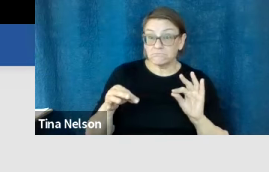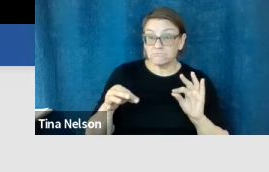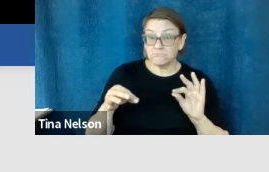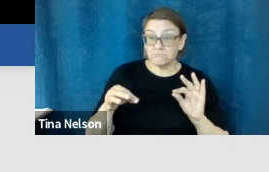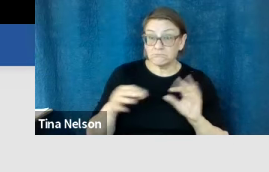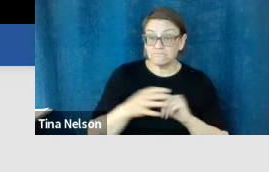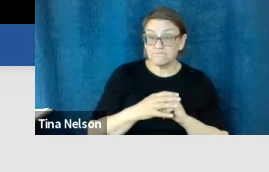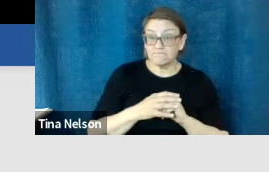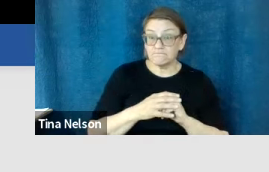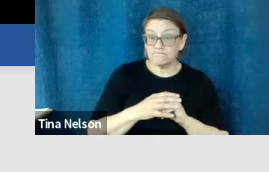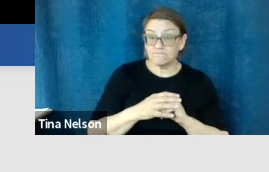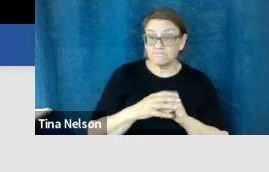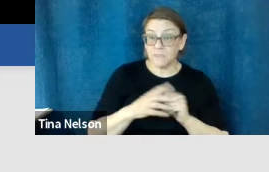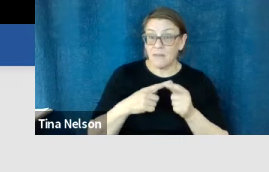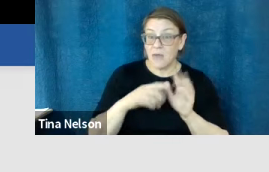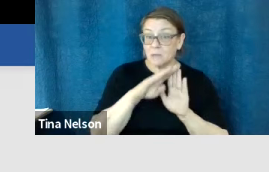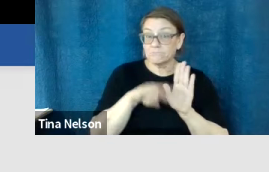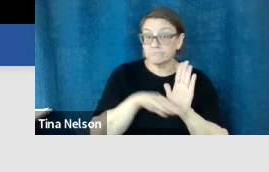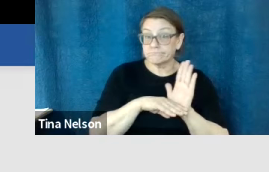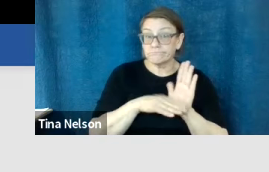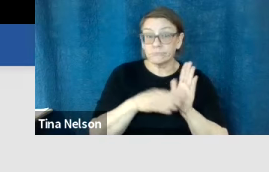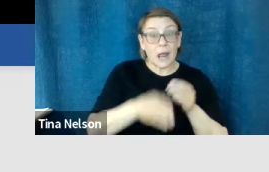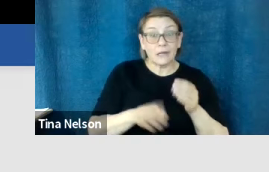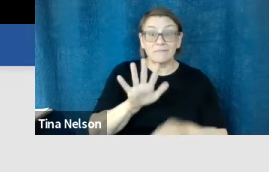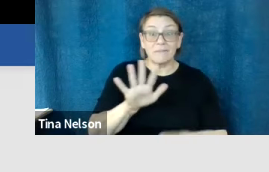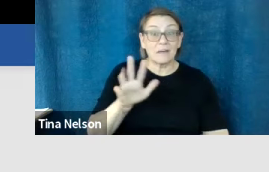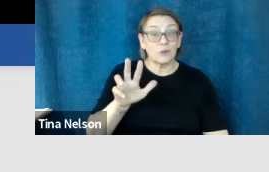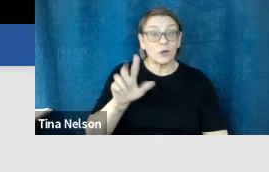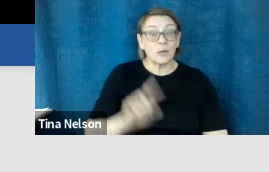And then we ended the meeting at 531.